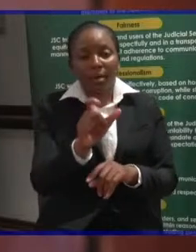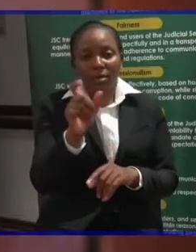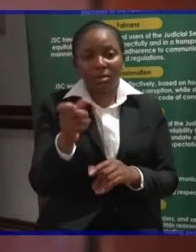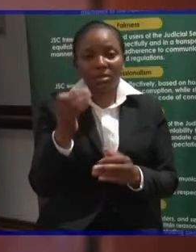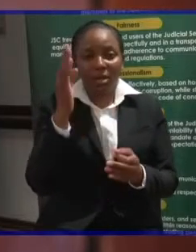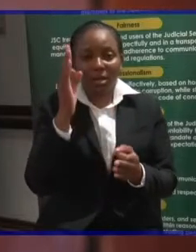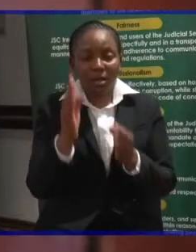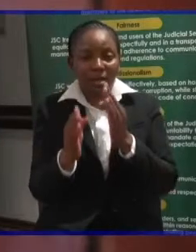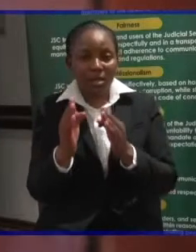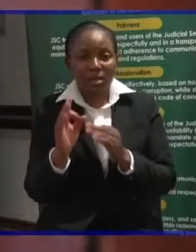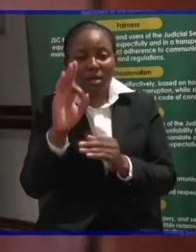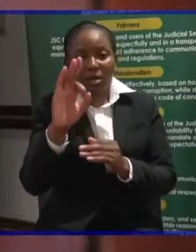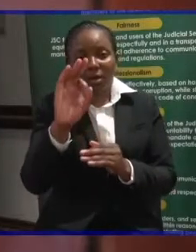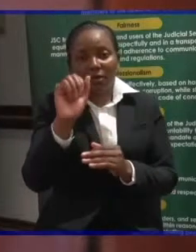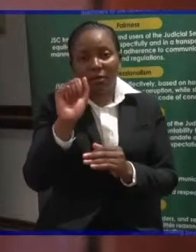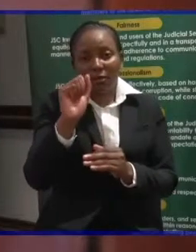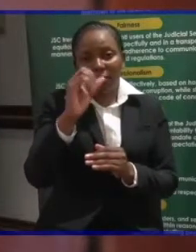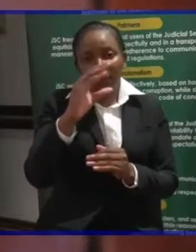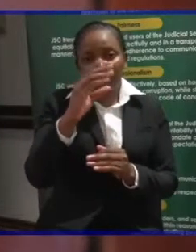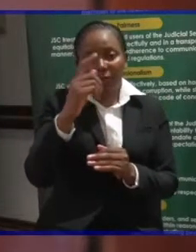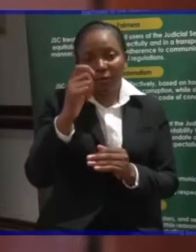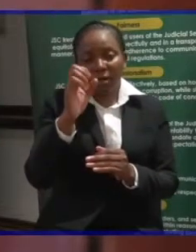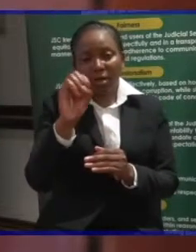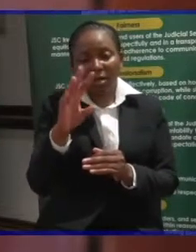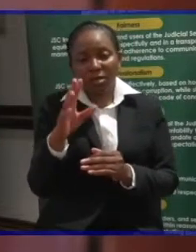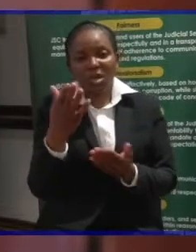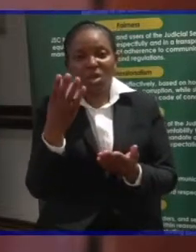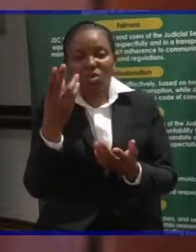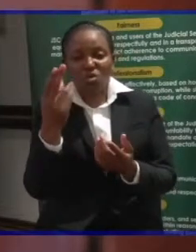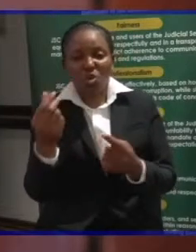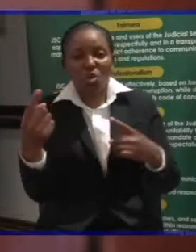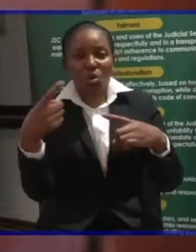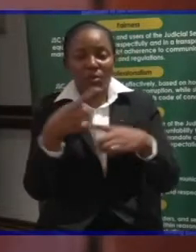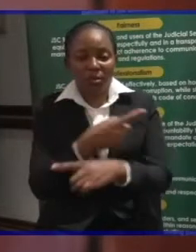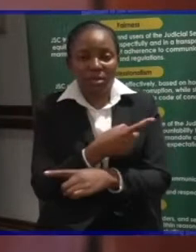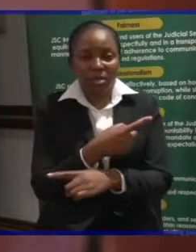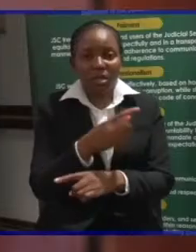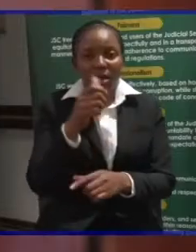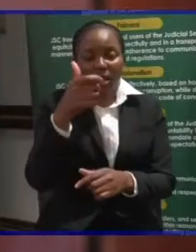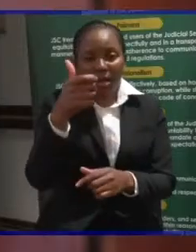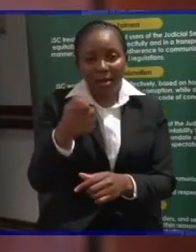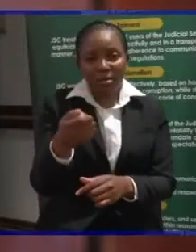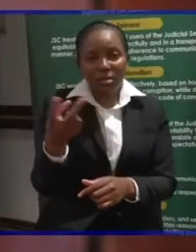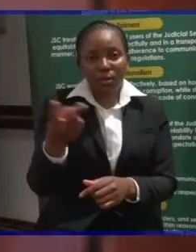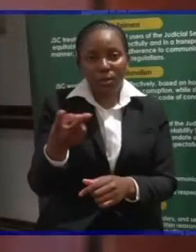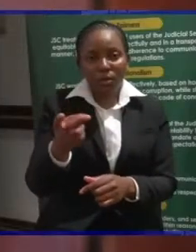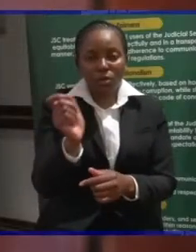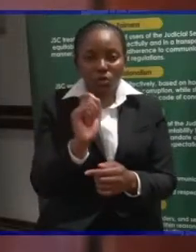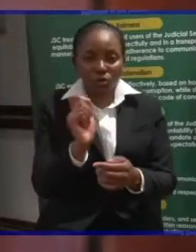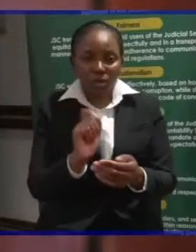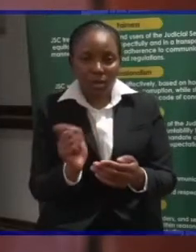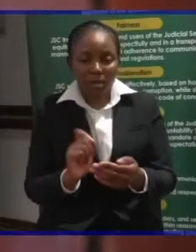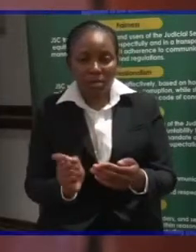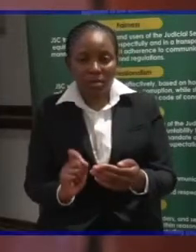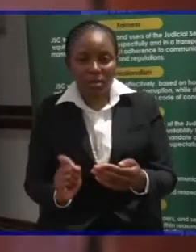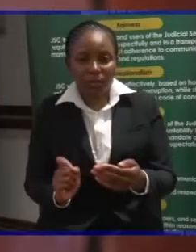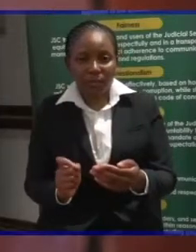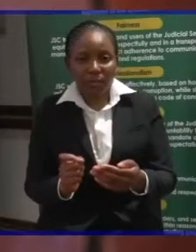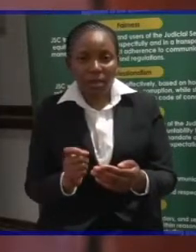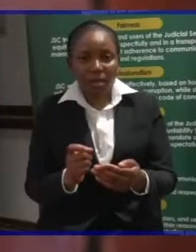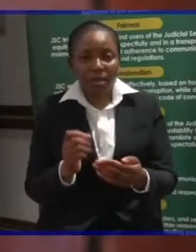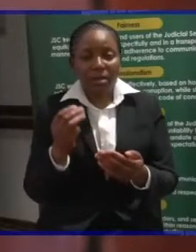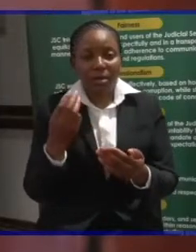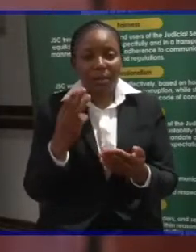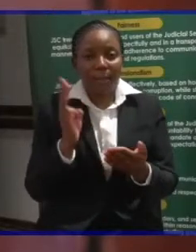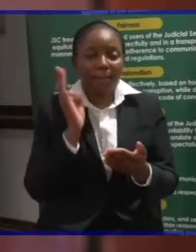of facts. If there are no contestations on facts, then he may ask the parties to write a statement of